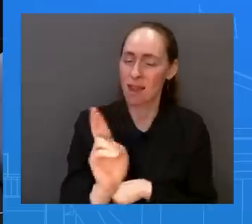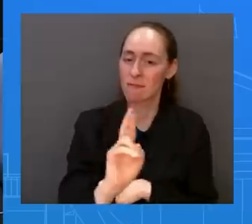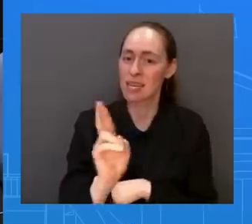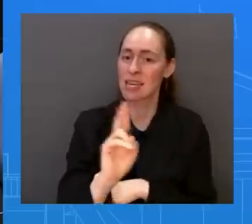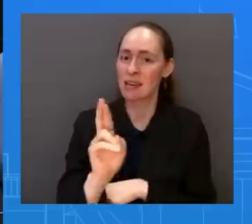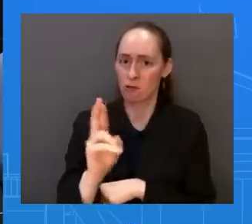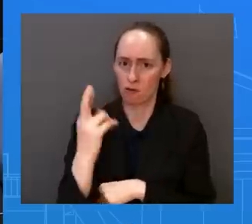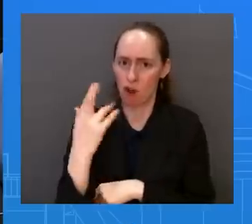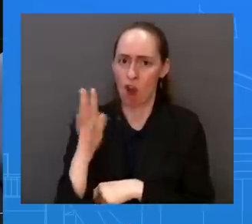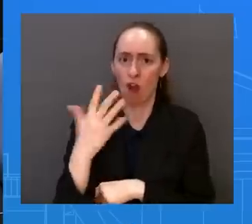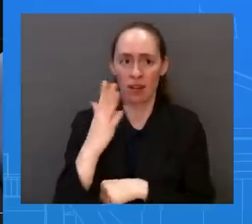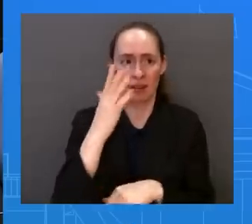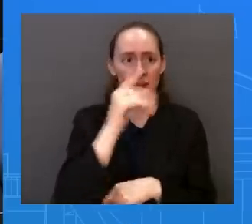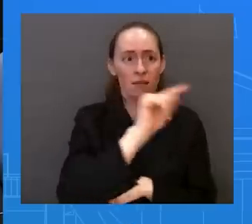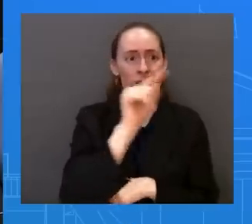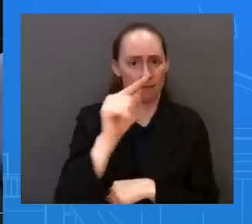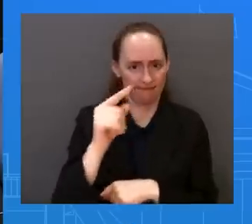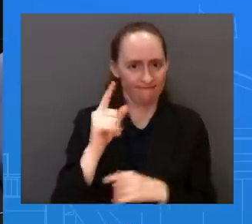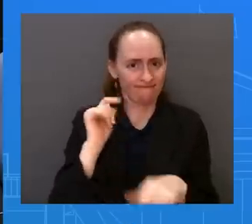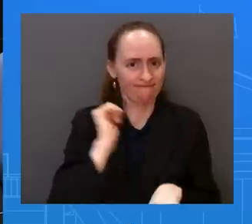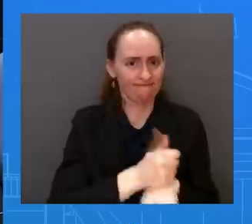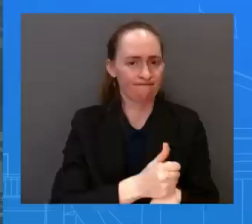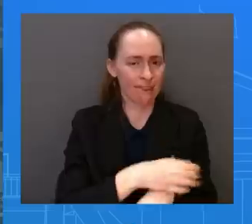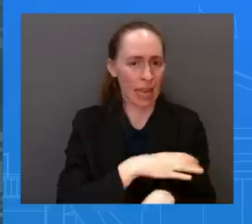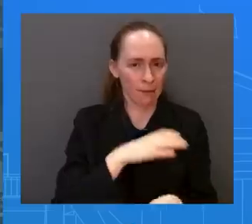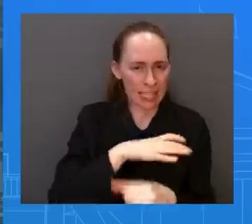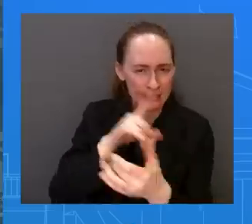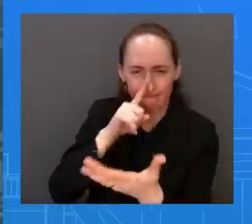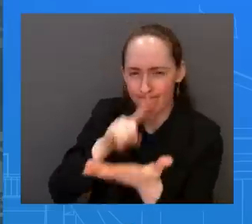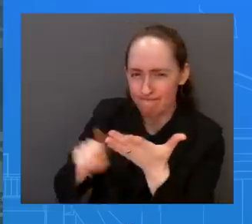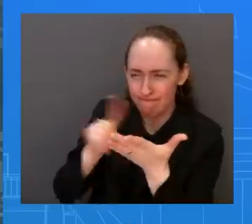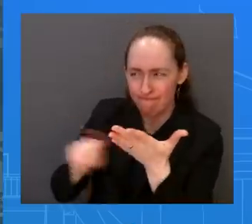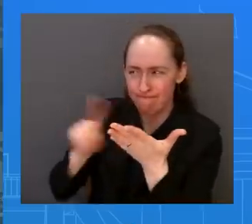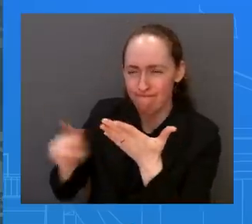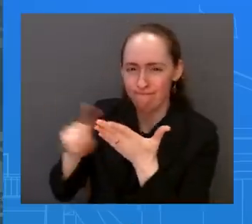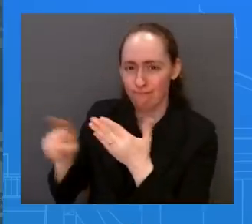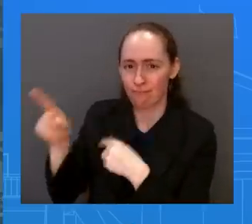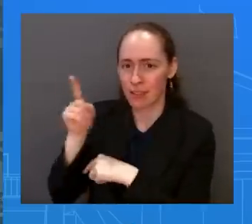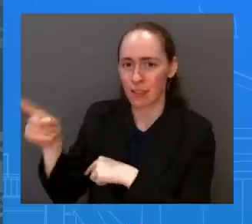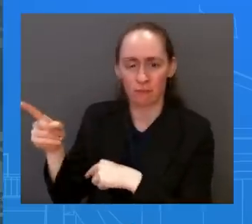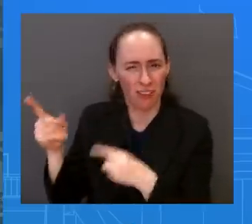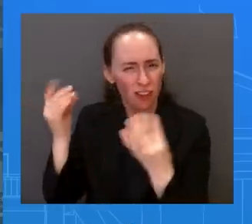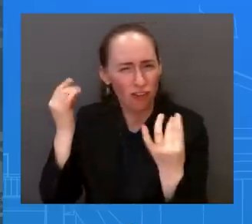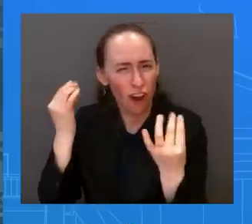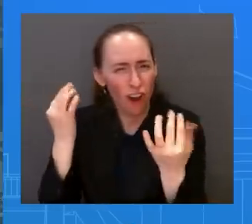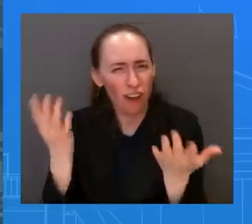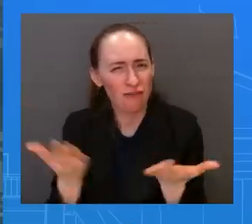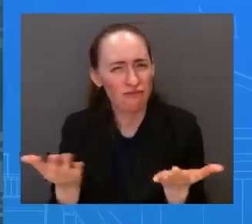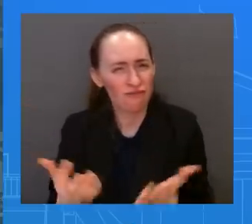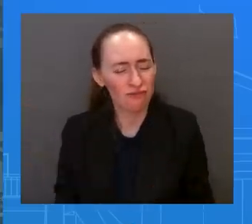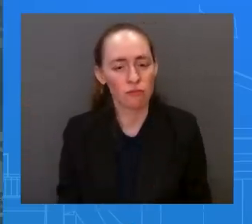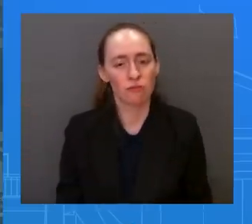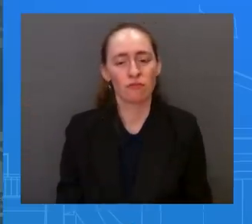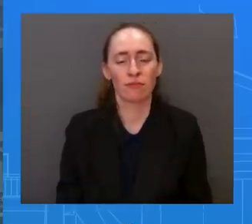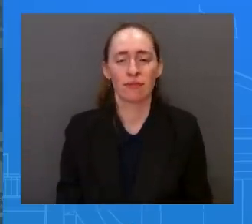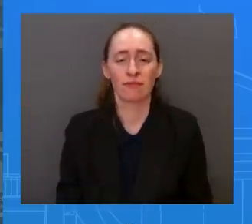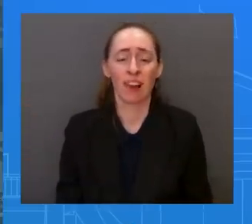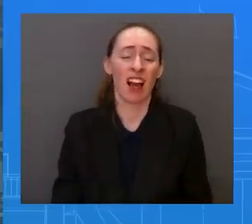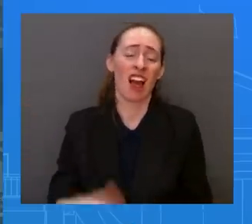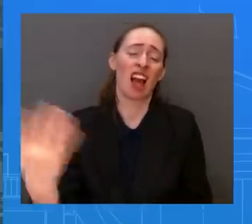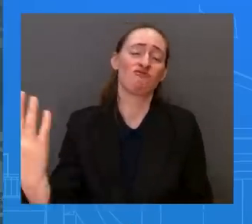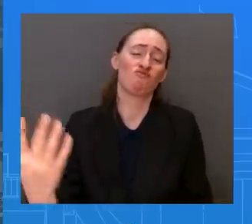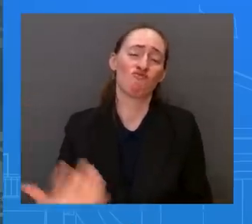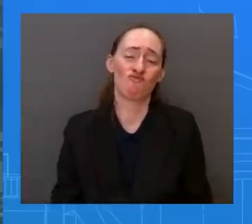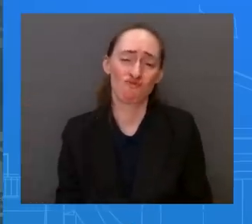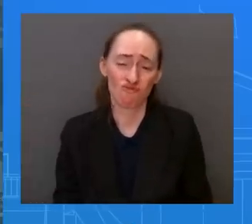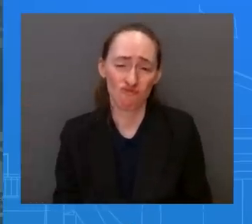of that as he goes to give this speech tomorrow night? Well, as you know, the president is heavily, as I've said many times, heavily engaged in the writing process.